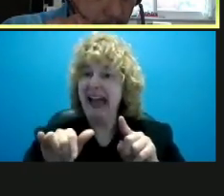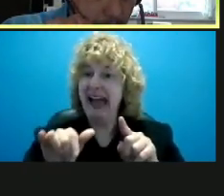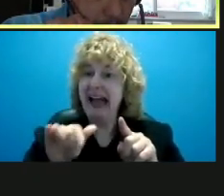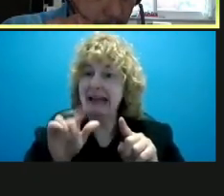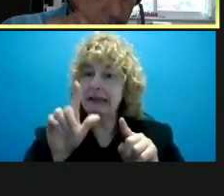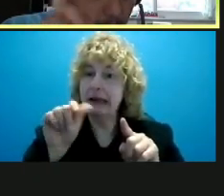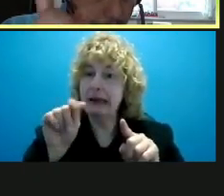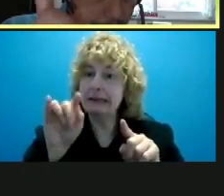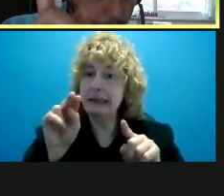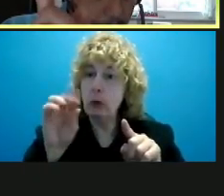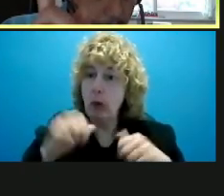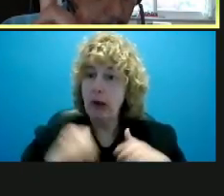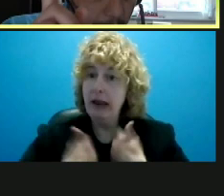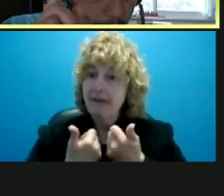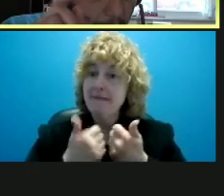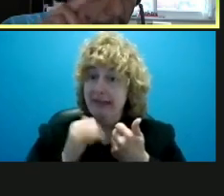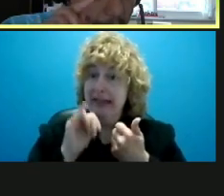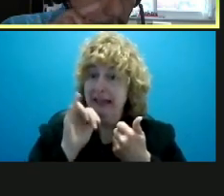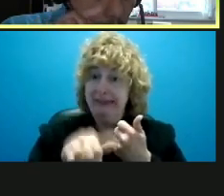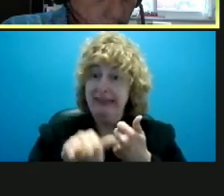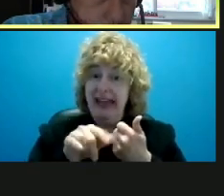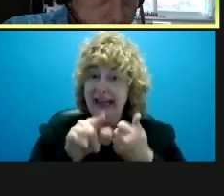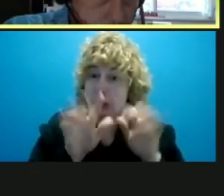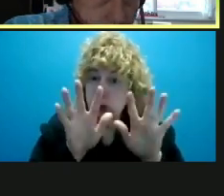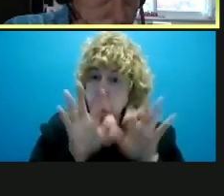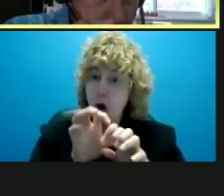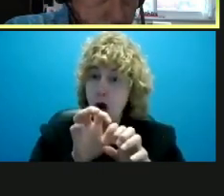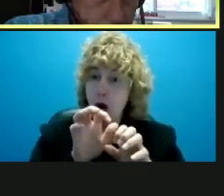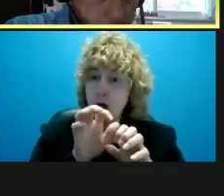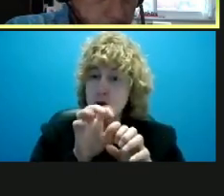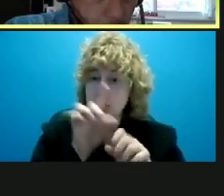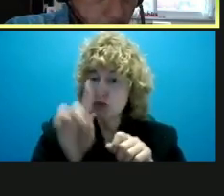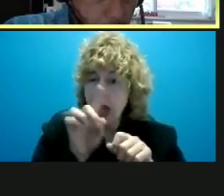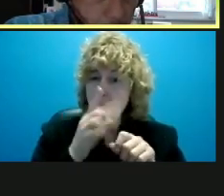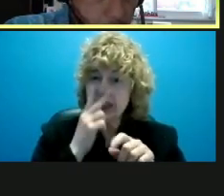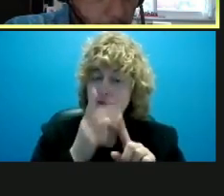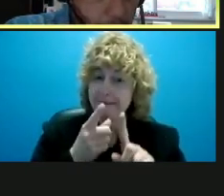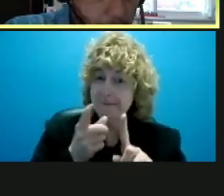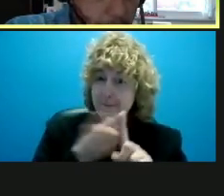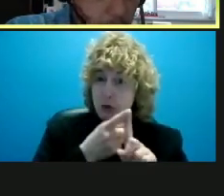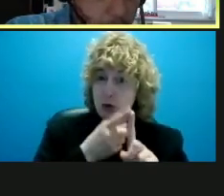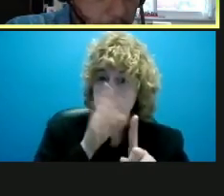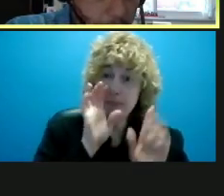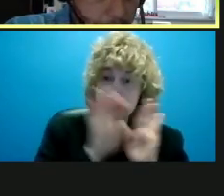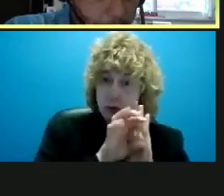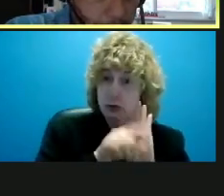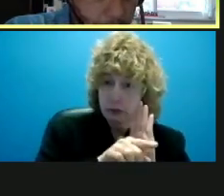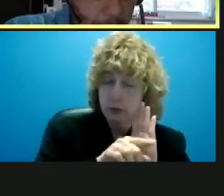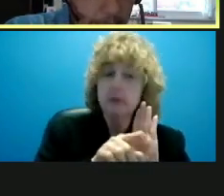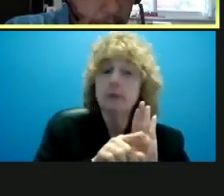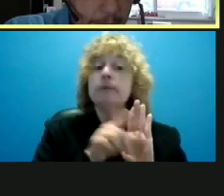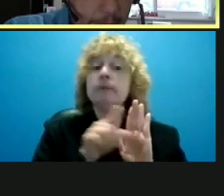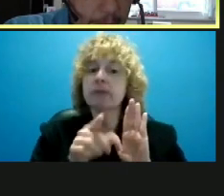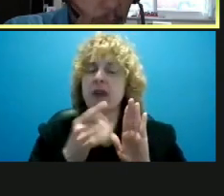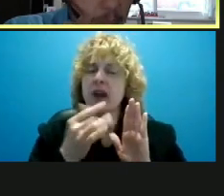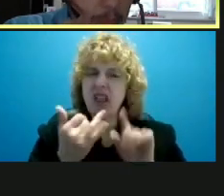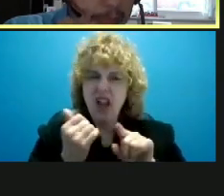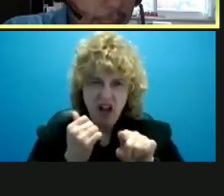in the first picture. And watch. And They divided the Latino population into three different districts.